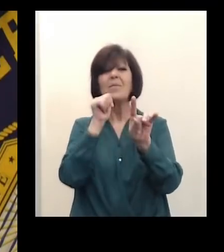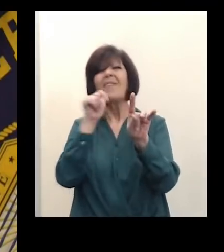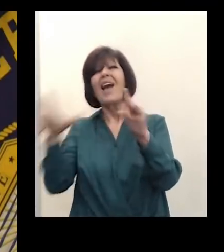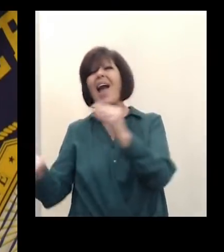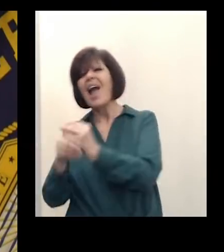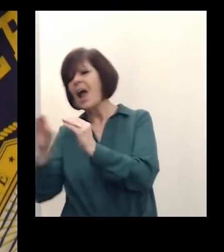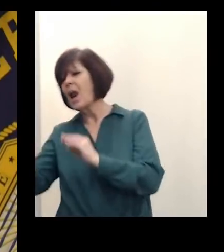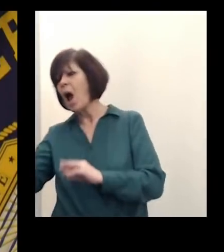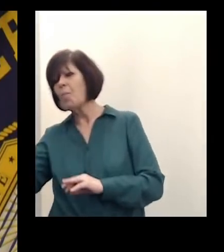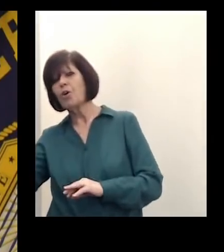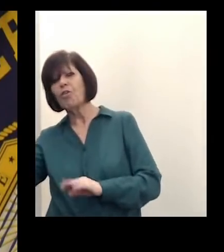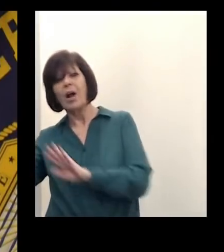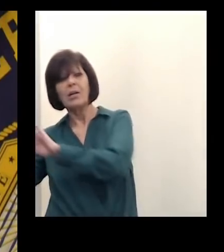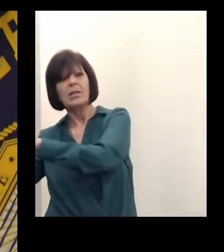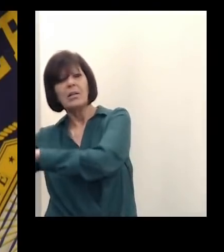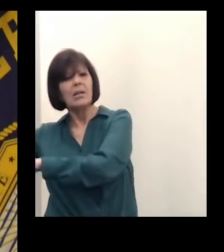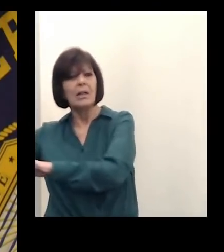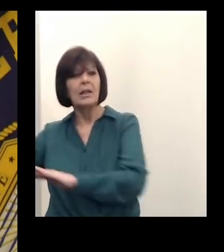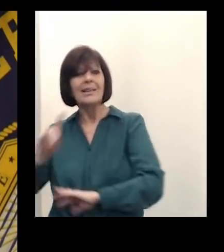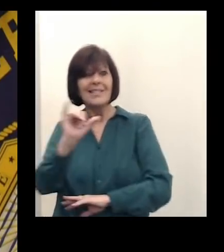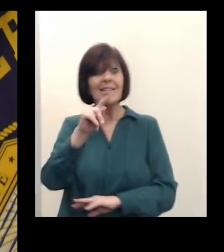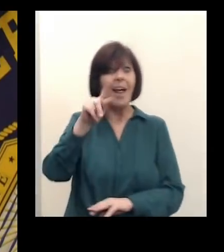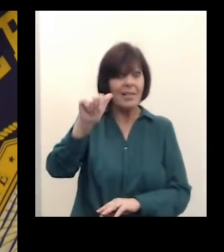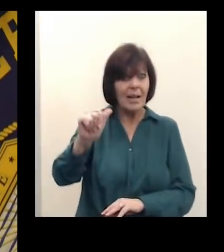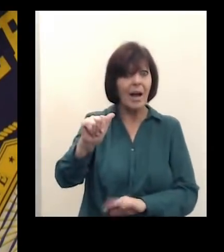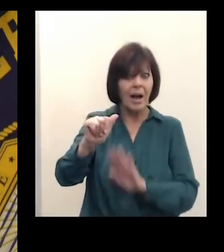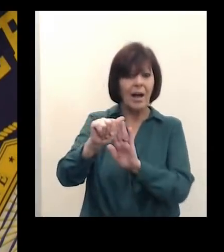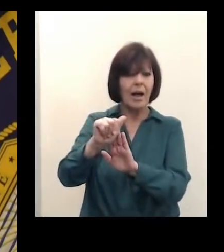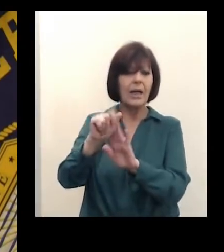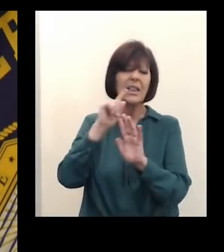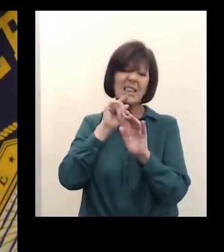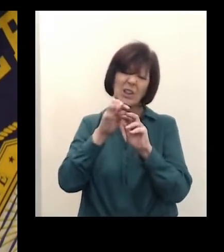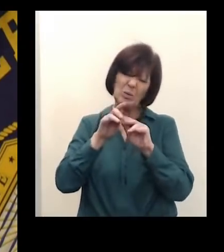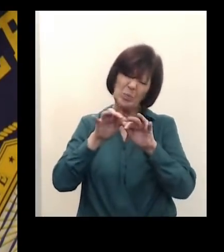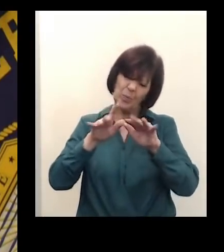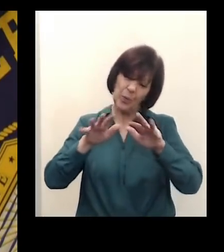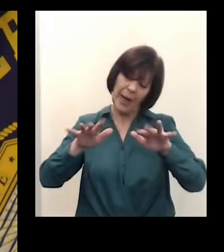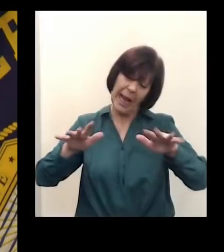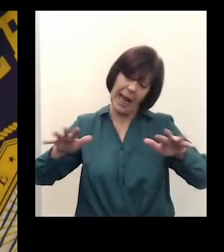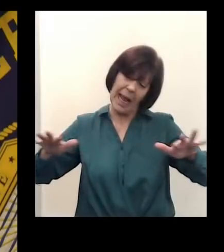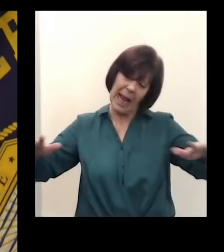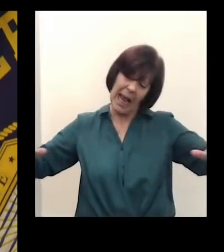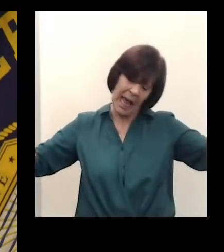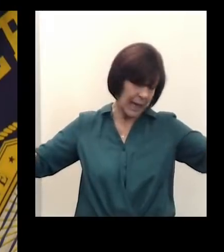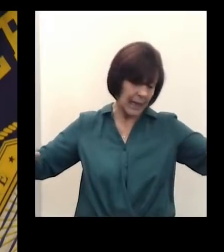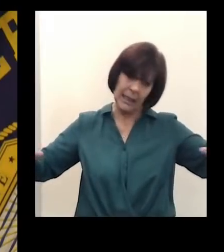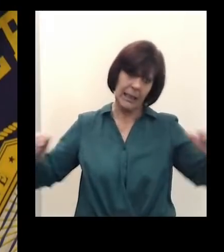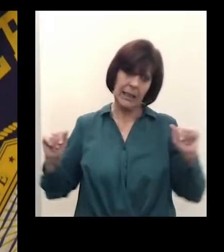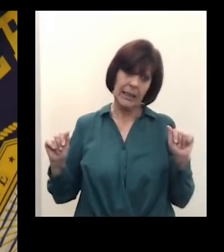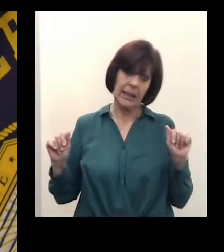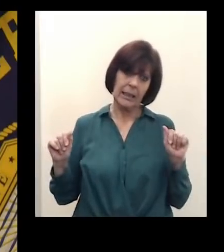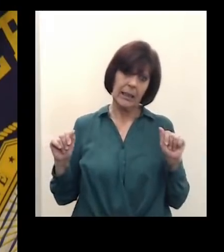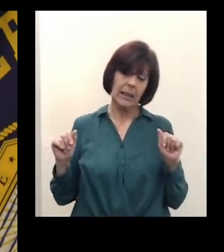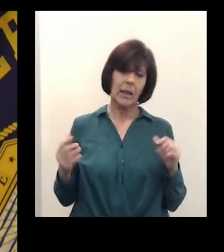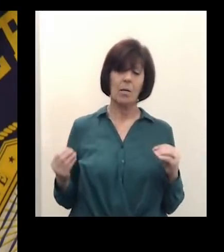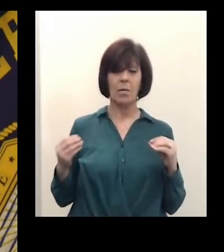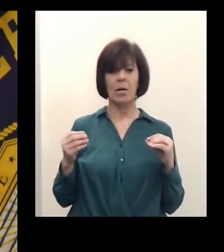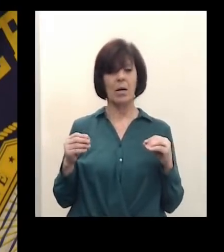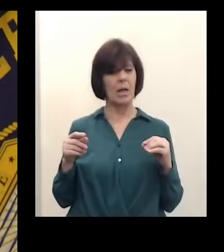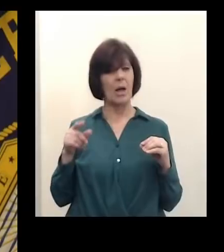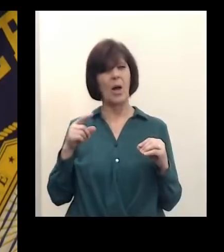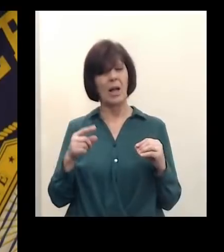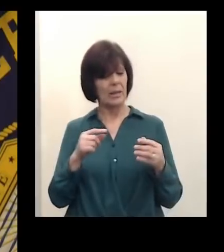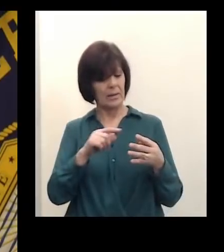Delta. And it is spreading in some communities like wildfire, where more than one out of every